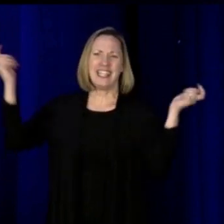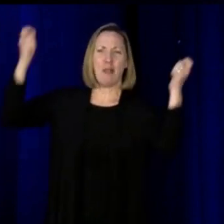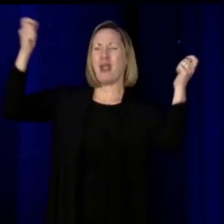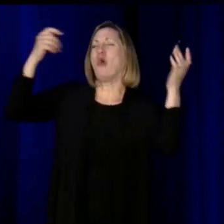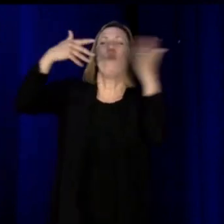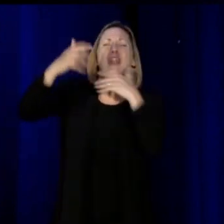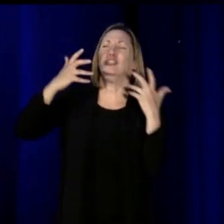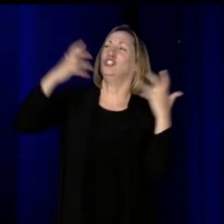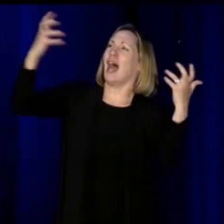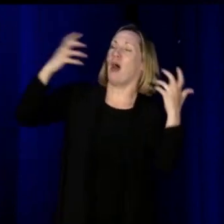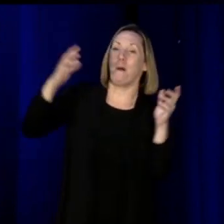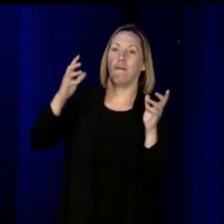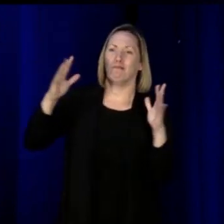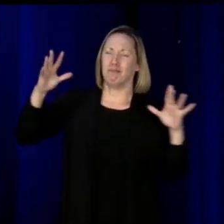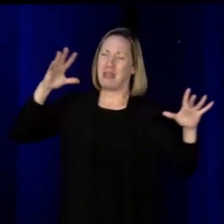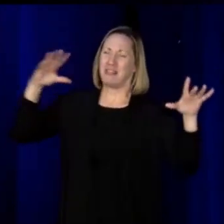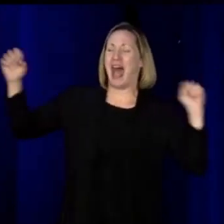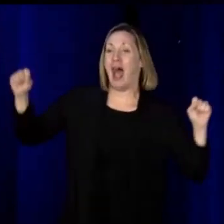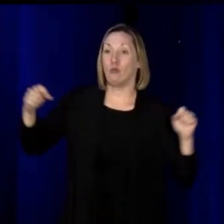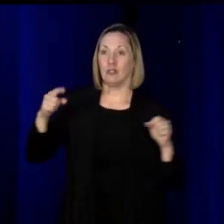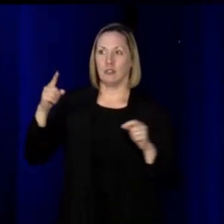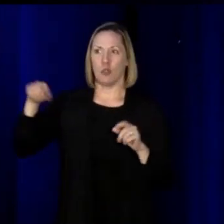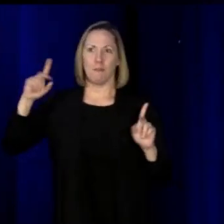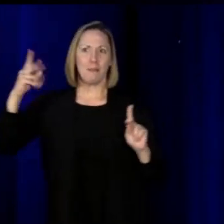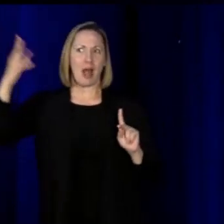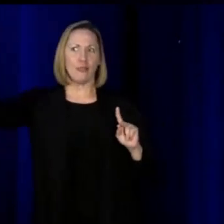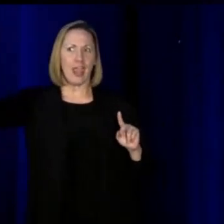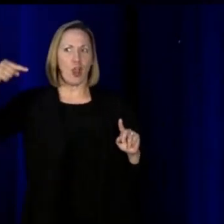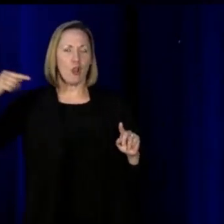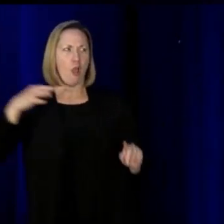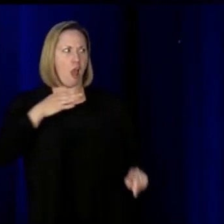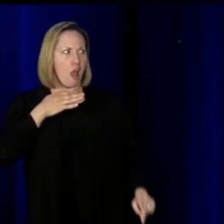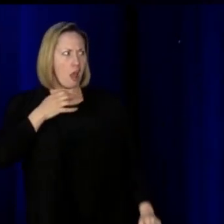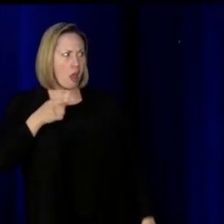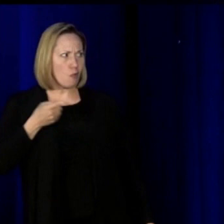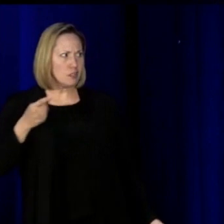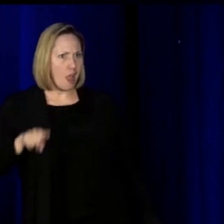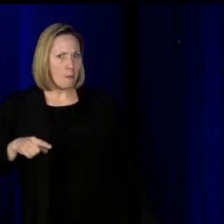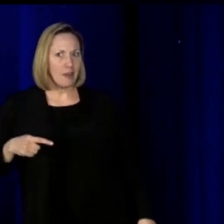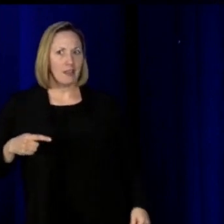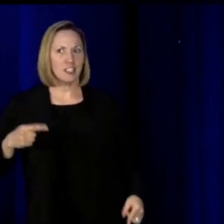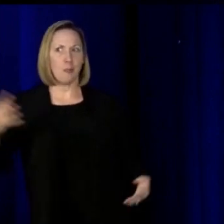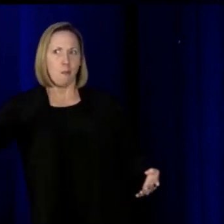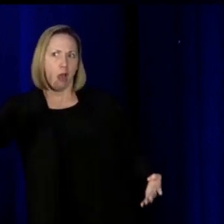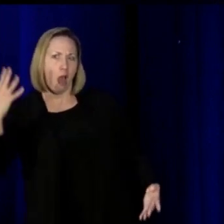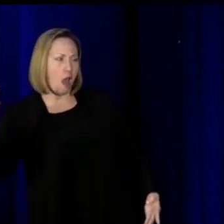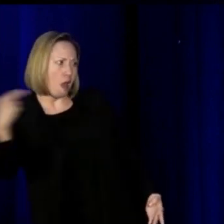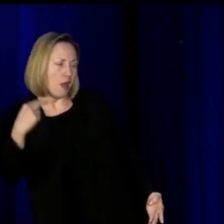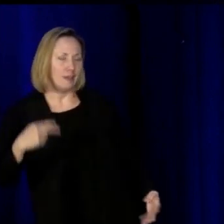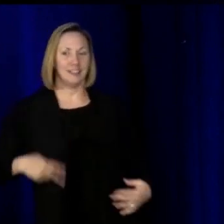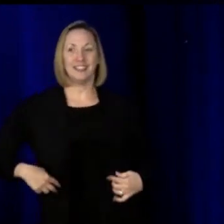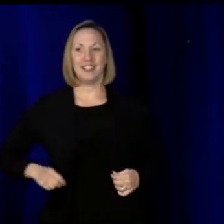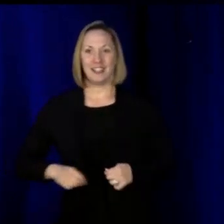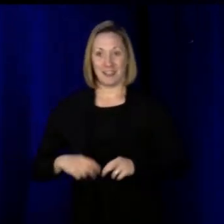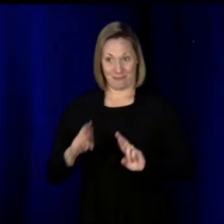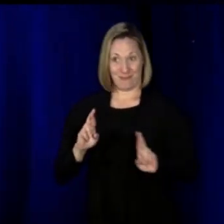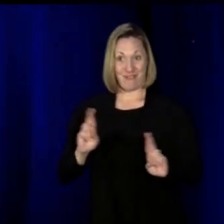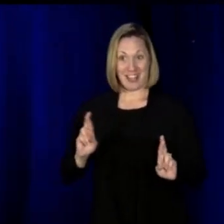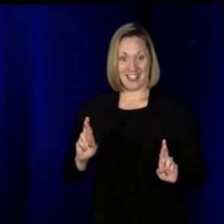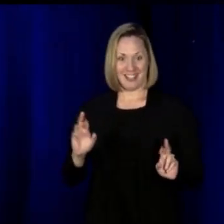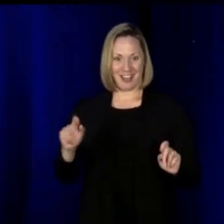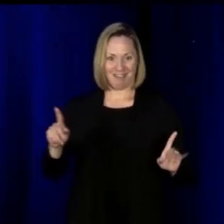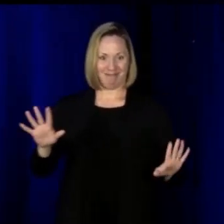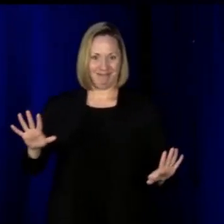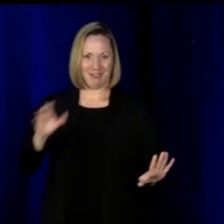you want, make some noise. So the people is coming to the room, and we have a full room here. So, do you agree? Are we